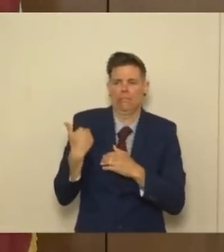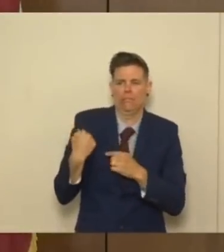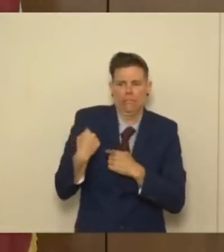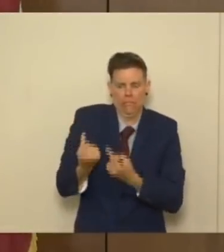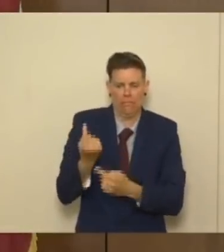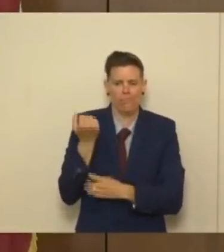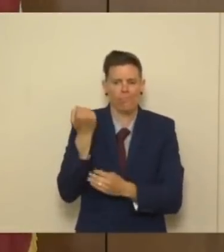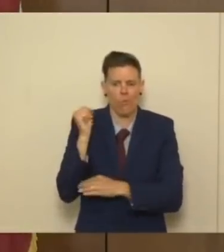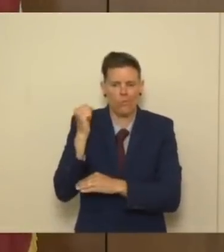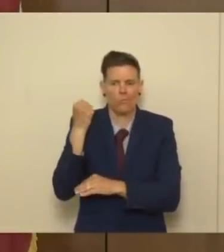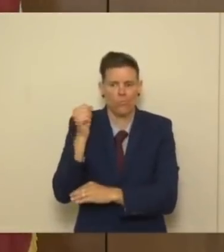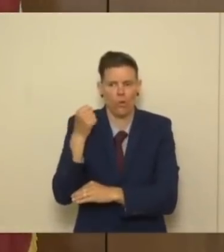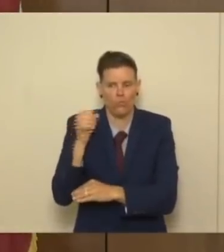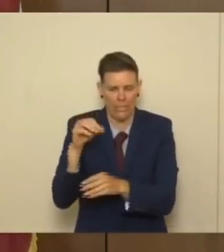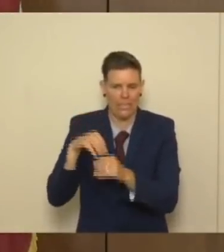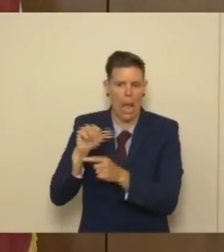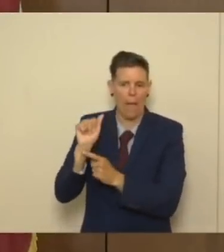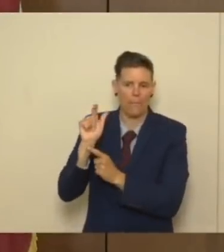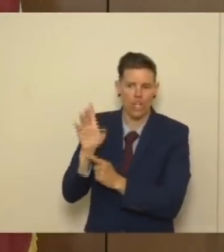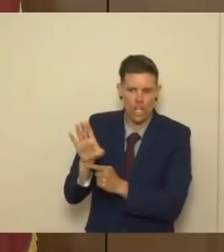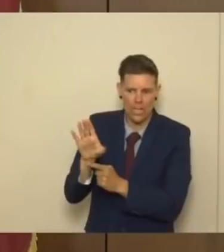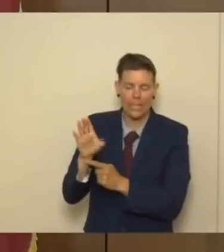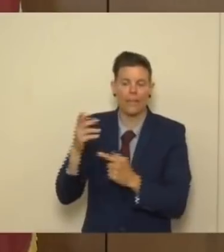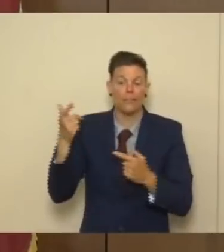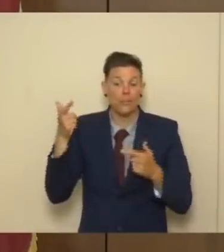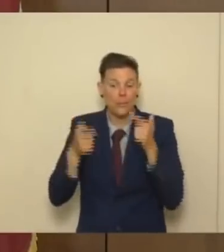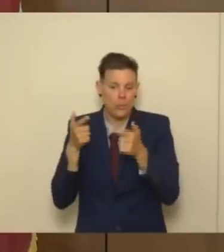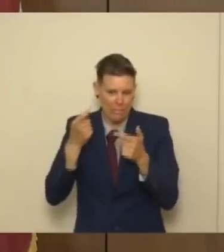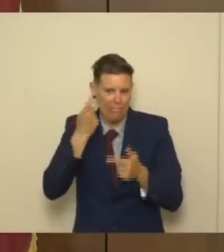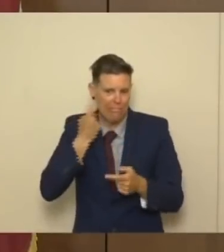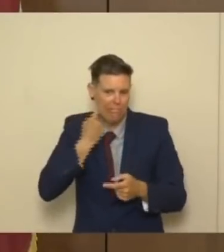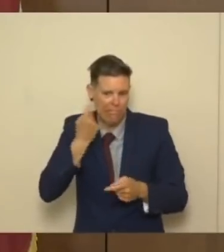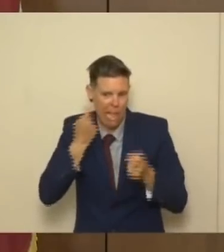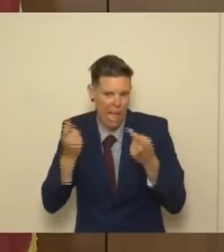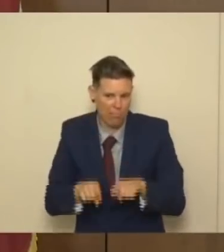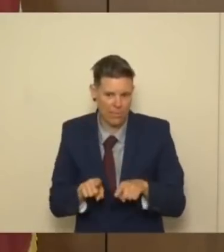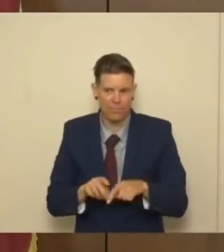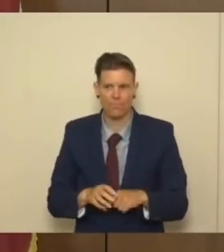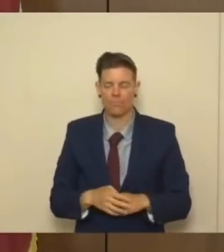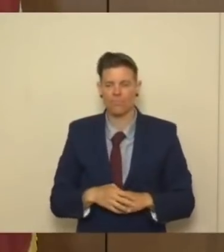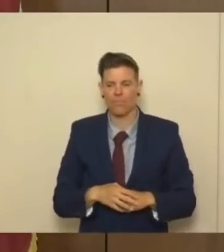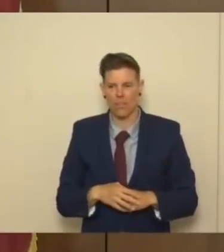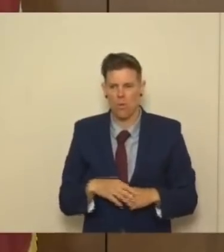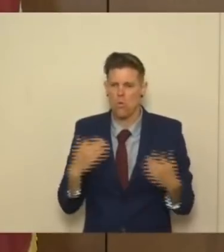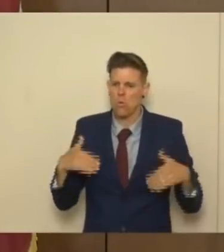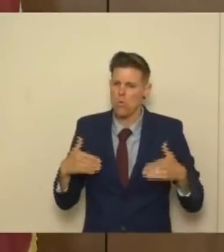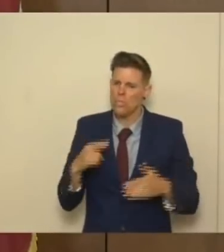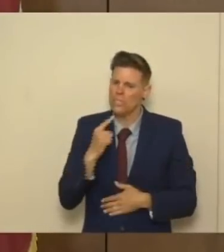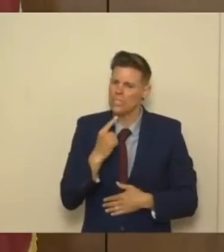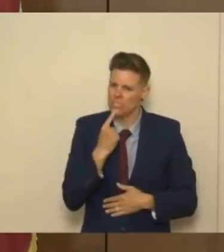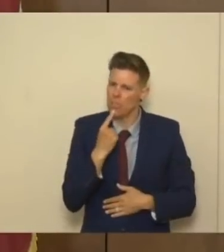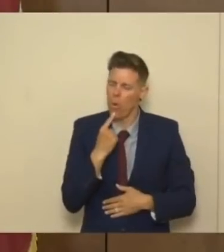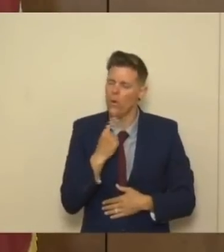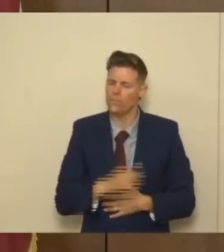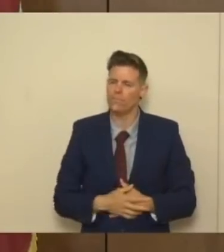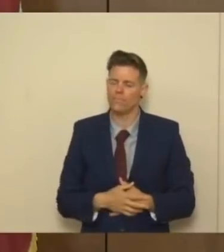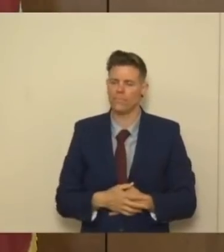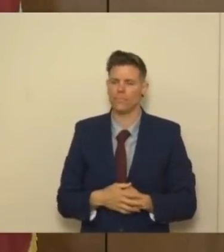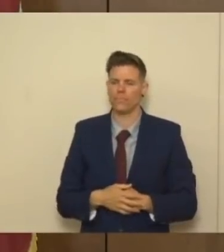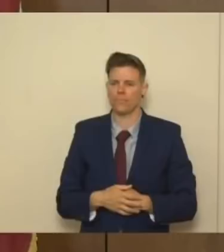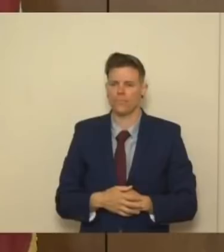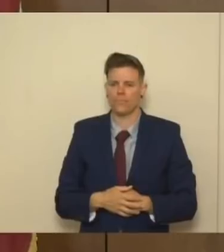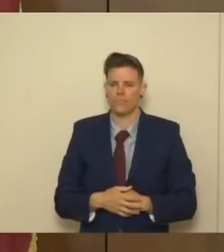shooting, incredibly disappointed and dismayed. There are risks. What happened at India